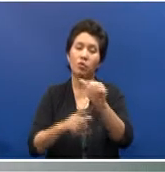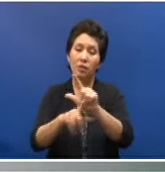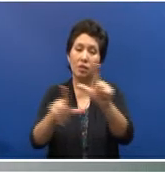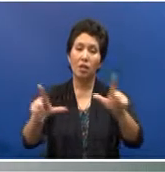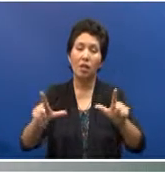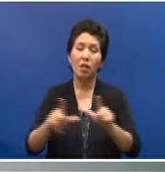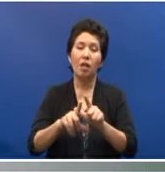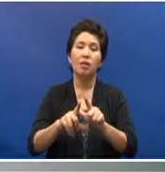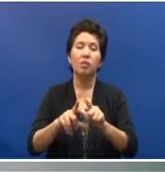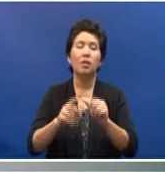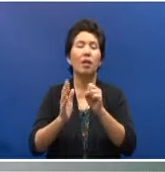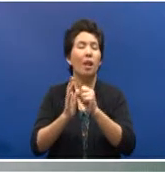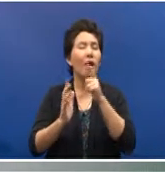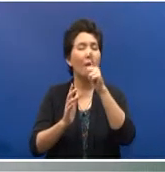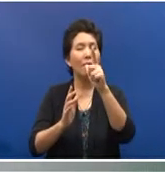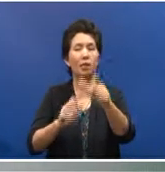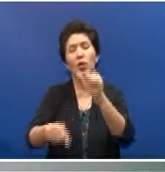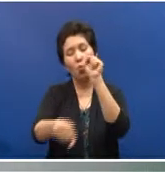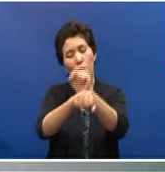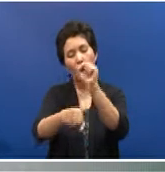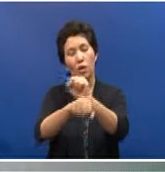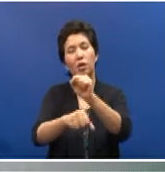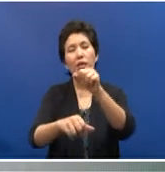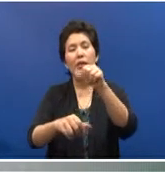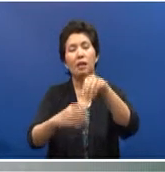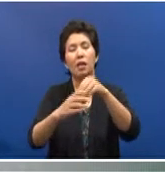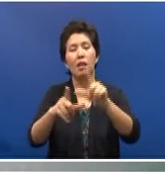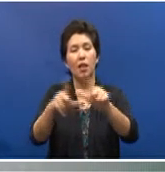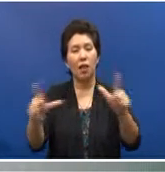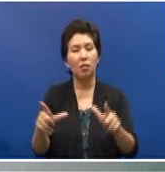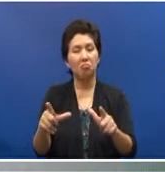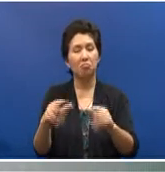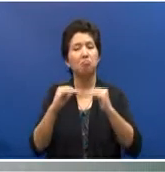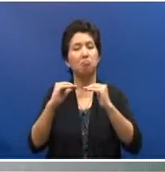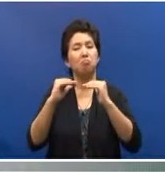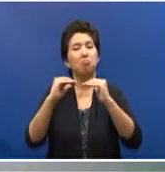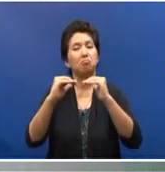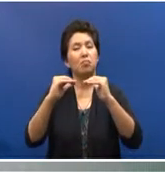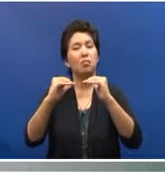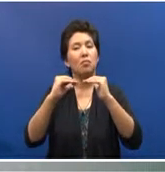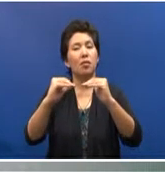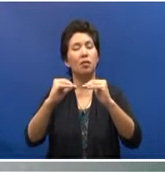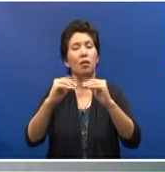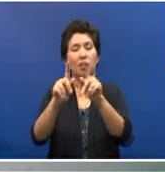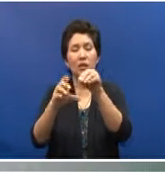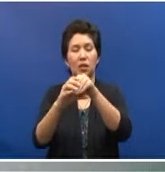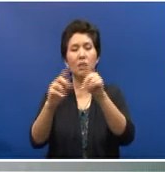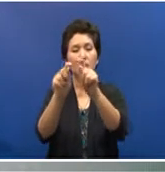land as long as they work the land and maintain good relations with their kin